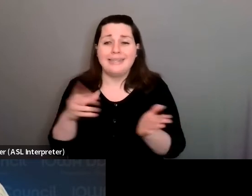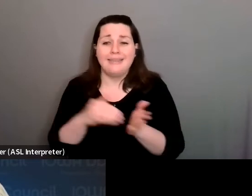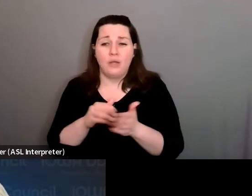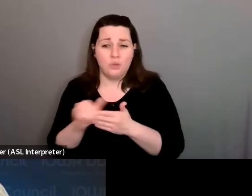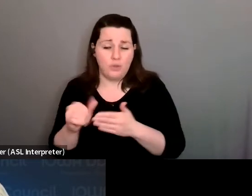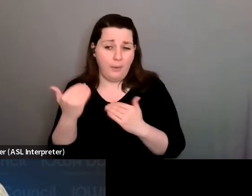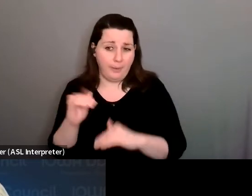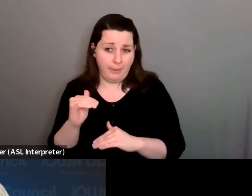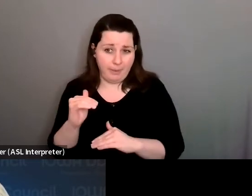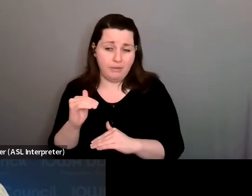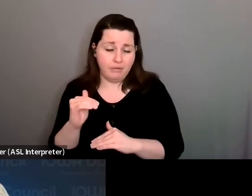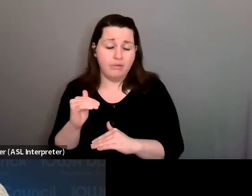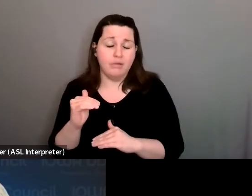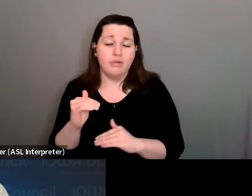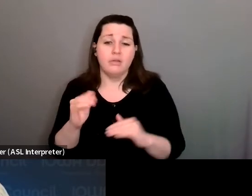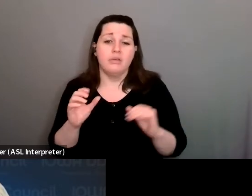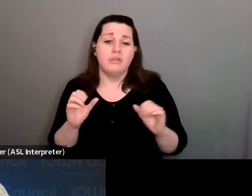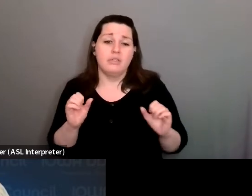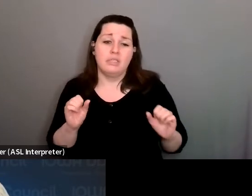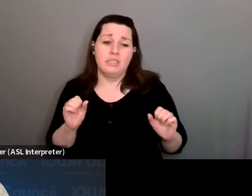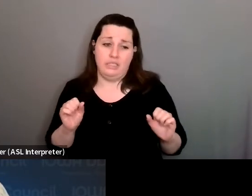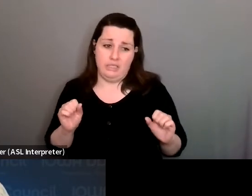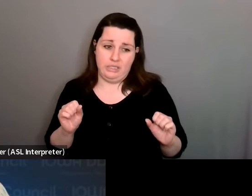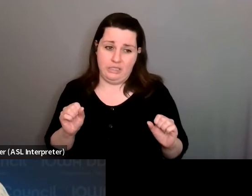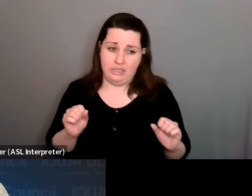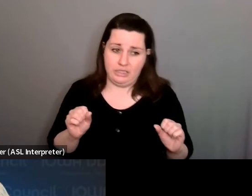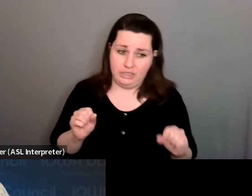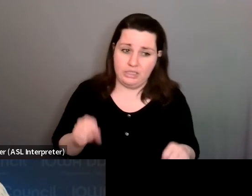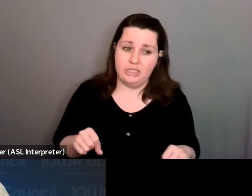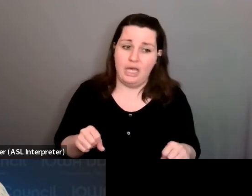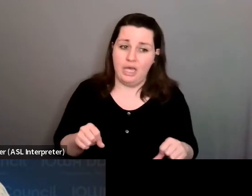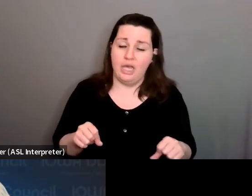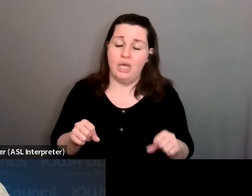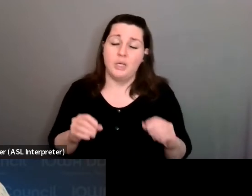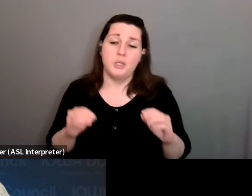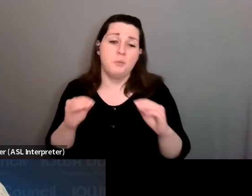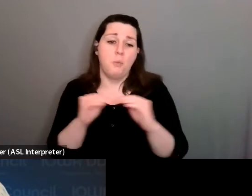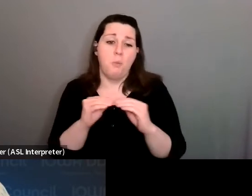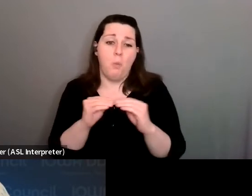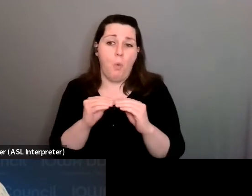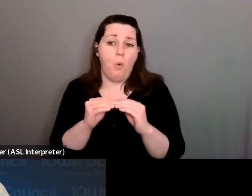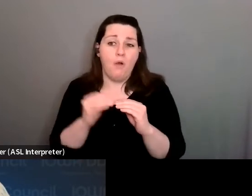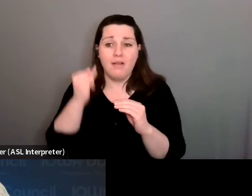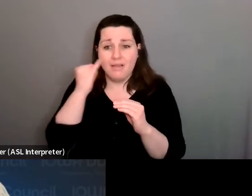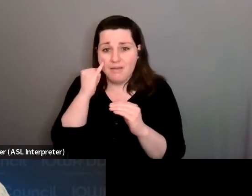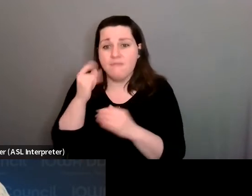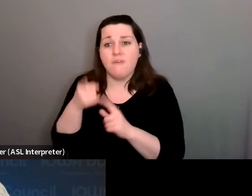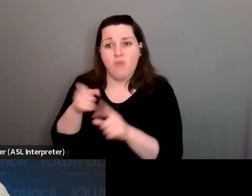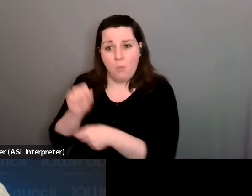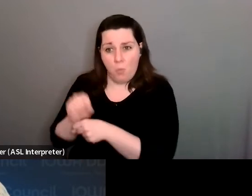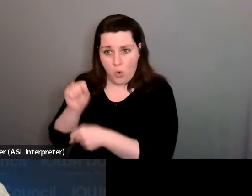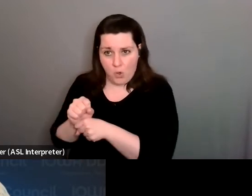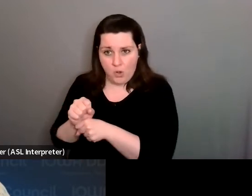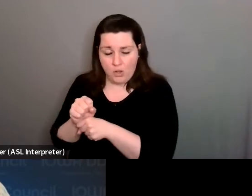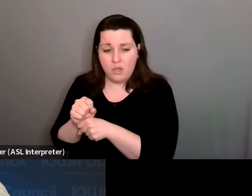talked about, you can actually contribute more than that if part of that it comes from work. So